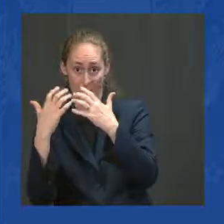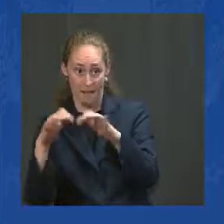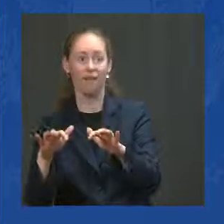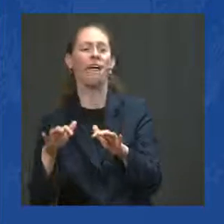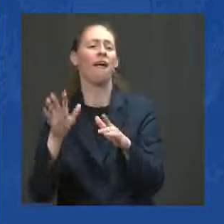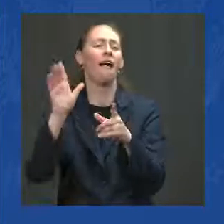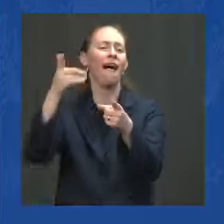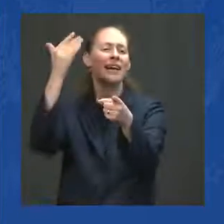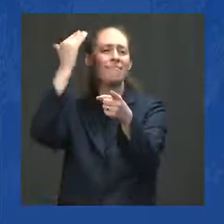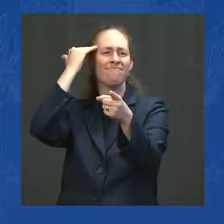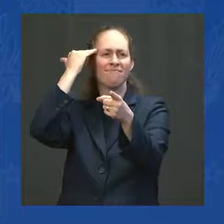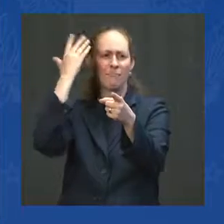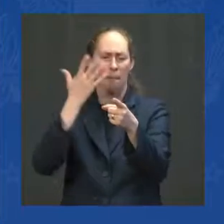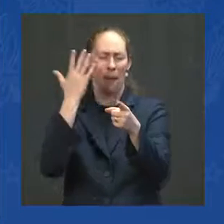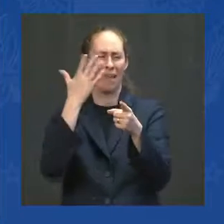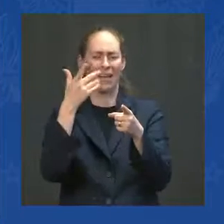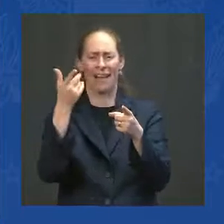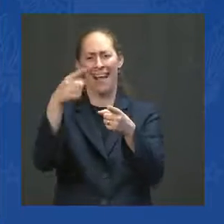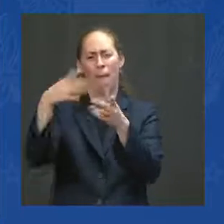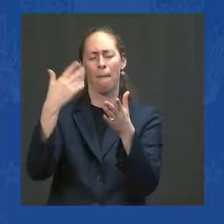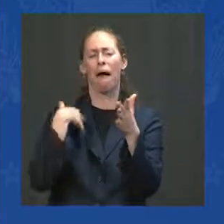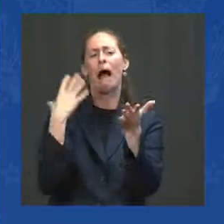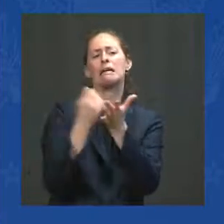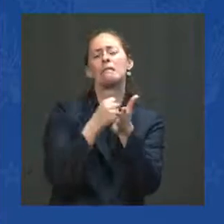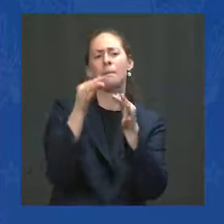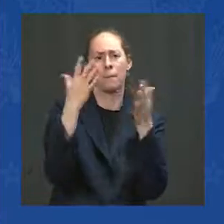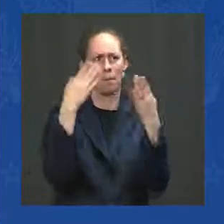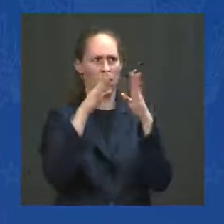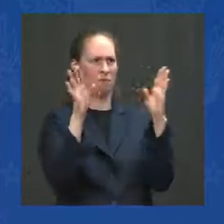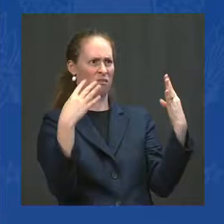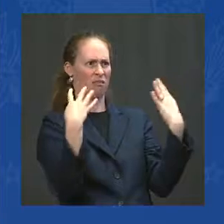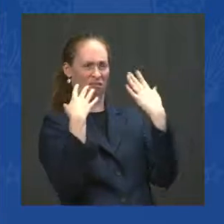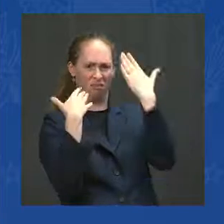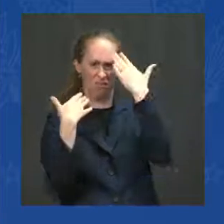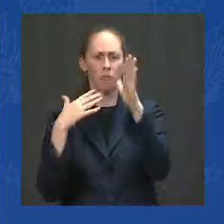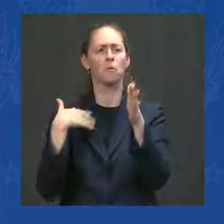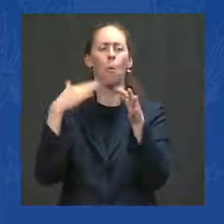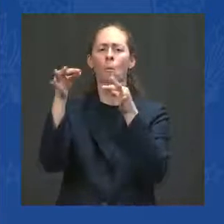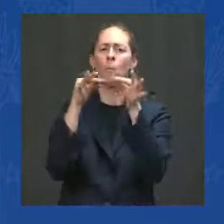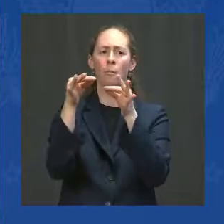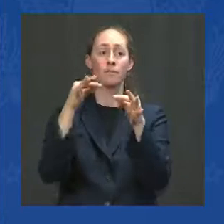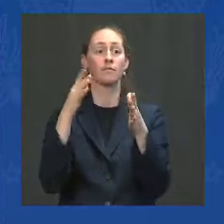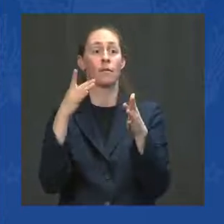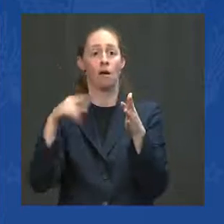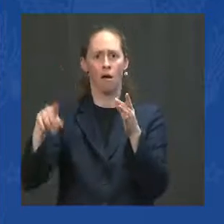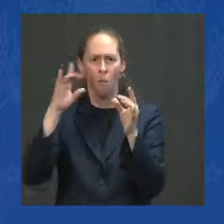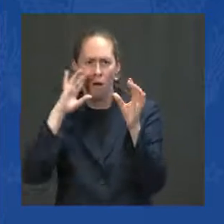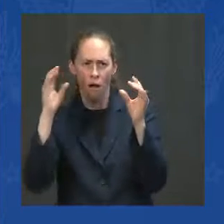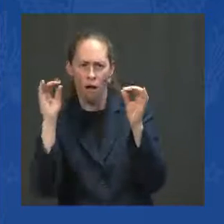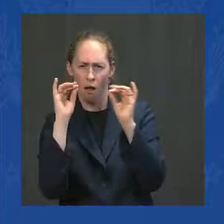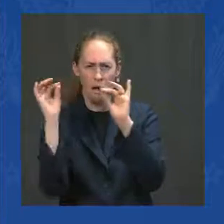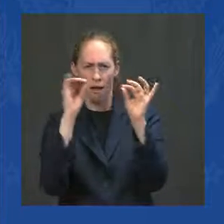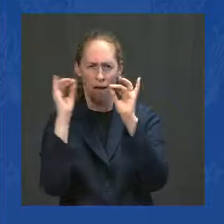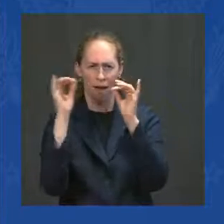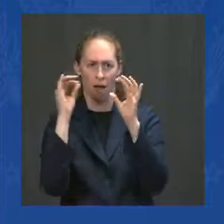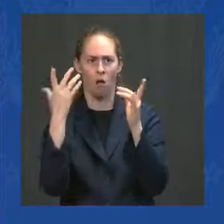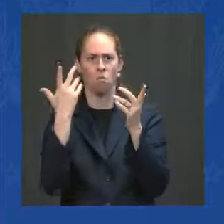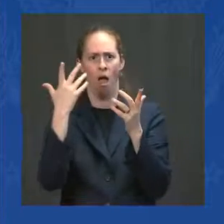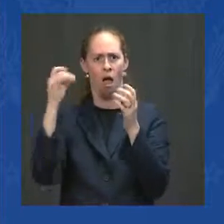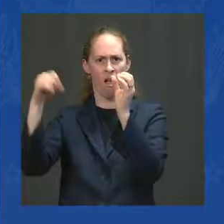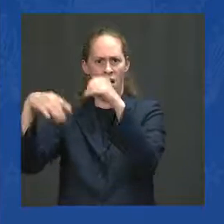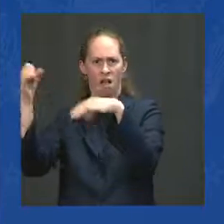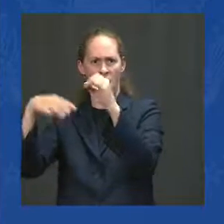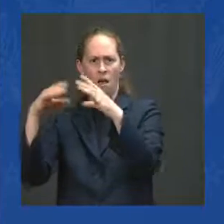wonders what we're talking about sometimes, and decide exactly what's in that reconciliation bill and how much is going to be